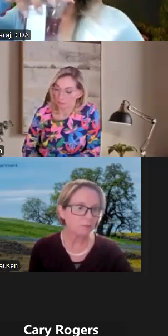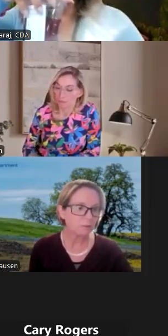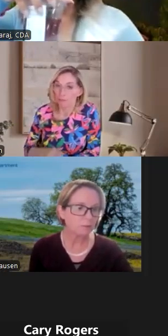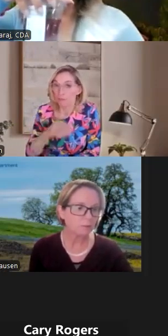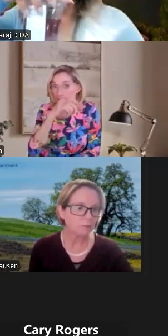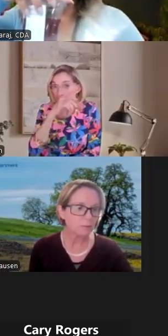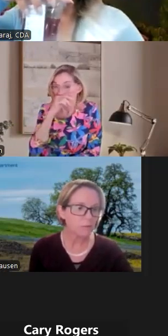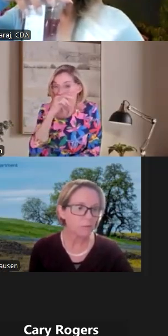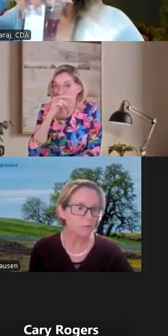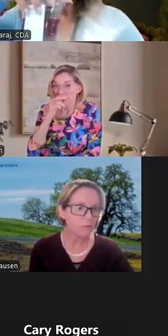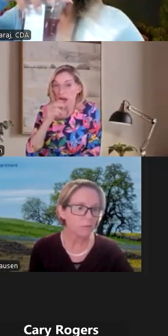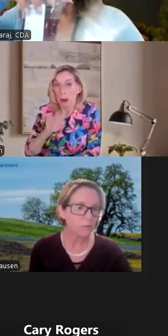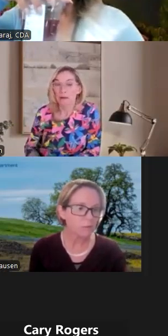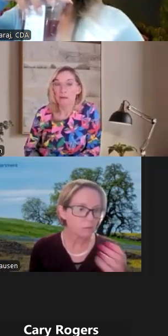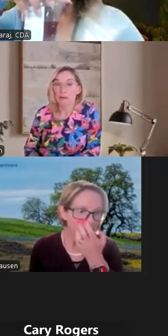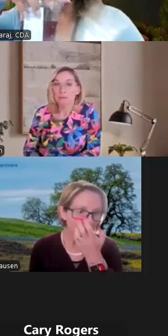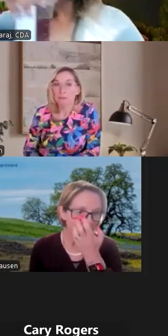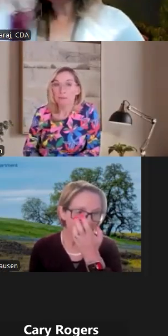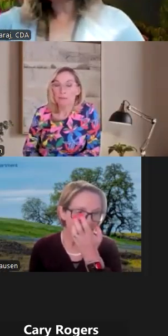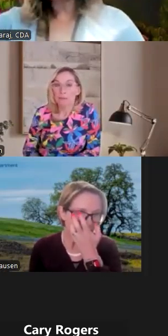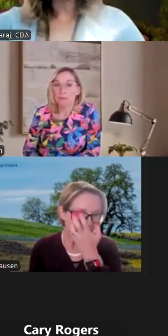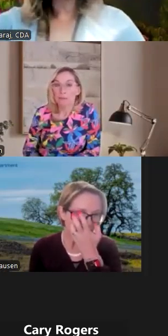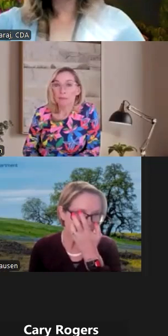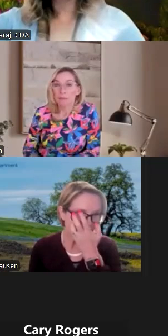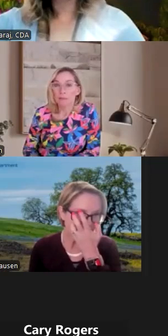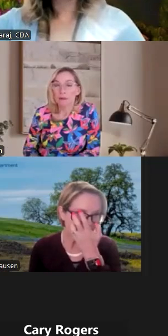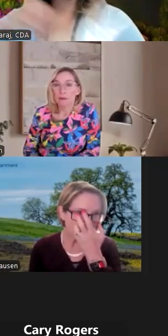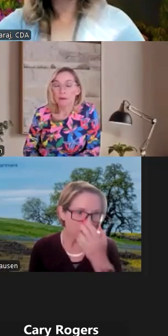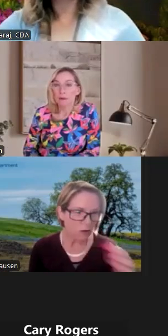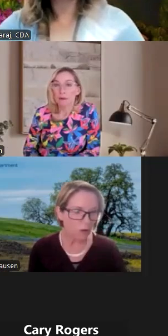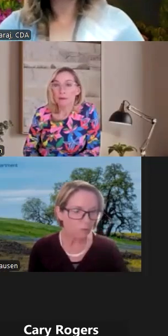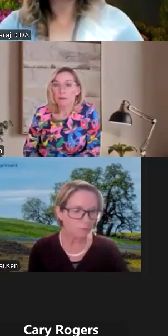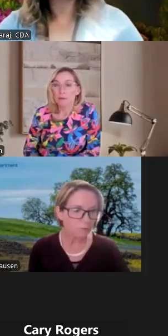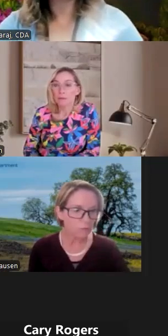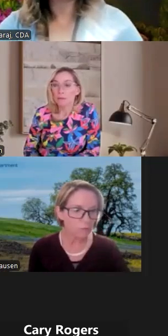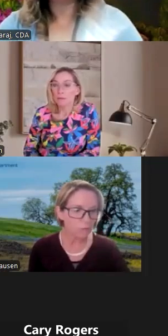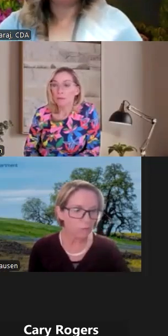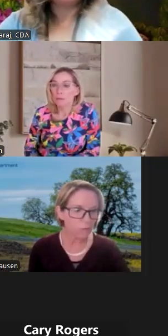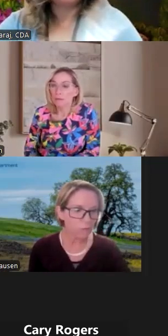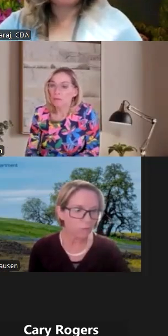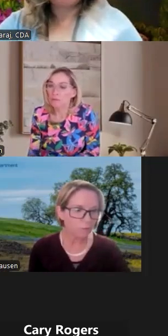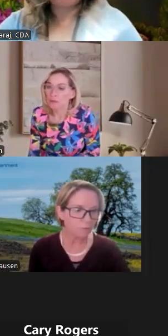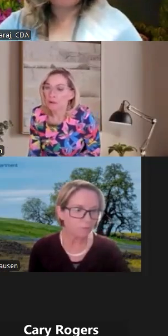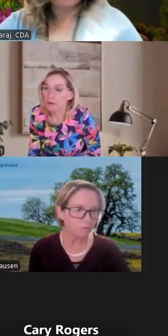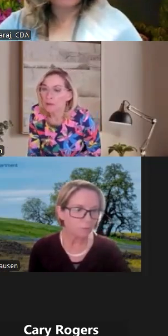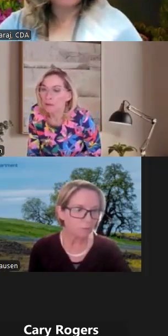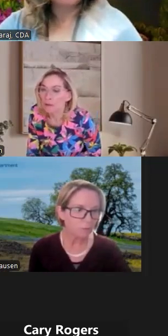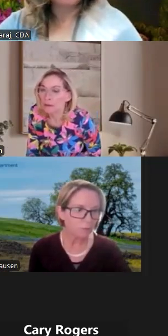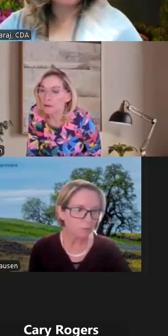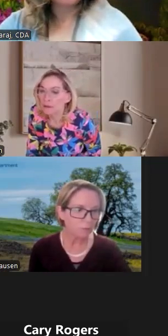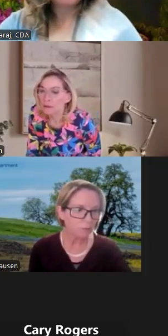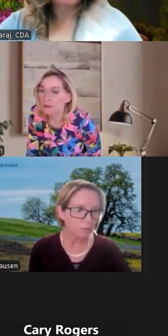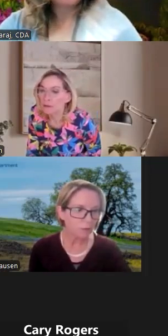planning piece is slated to go to ASPE, the Administration for Strategic Planning and